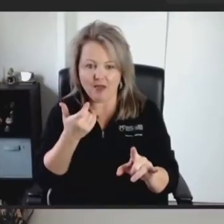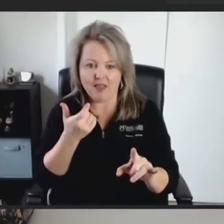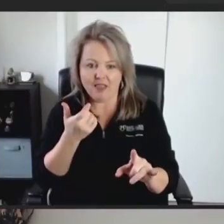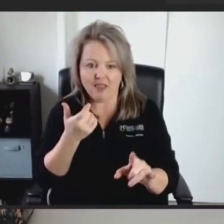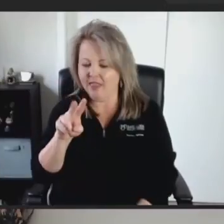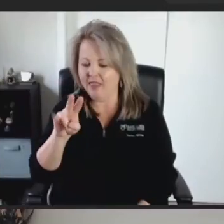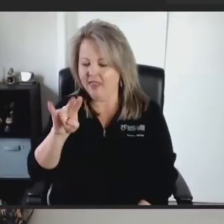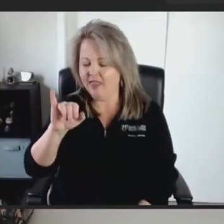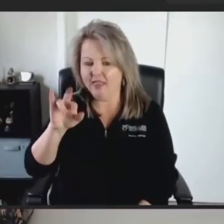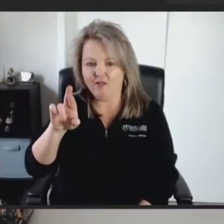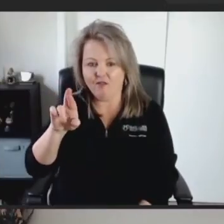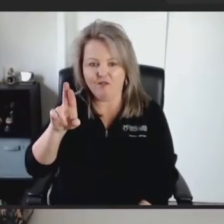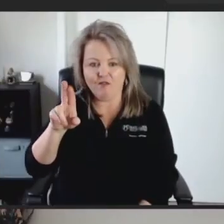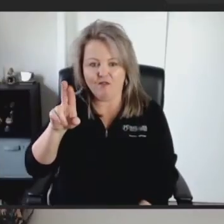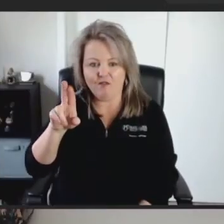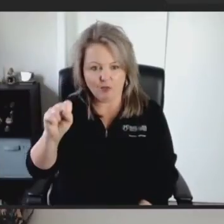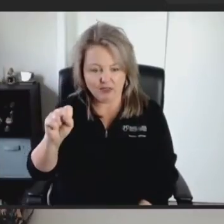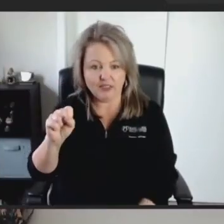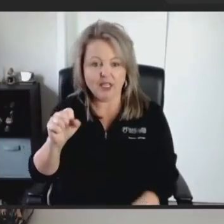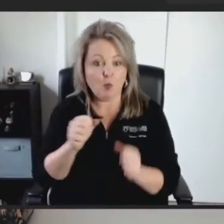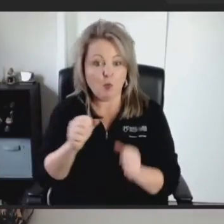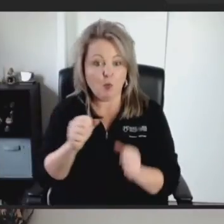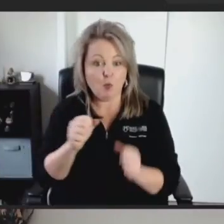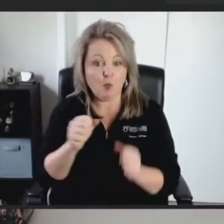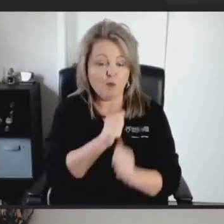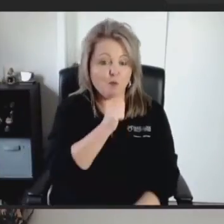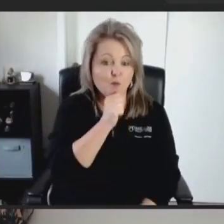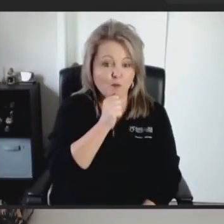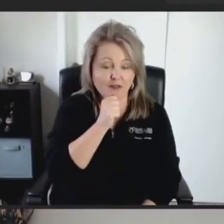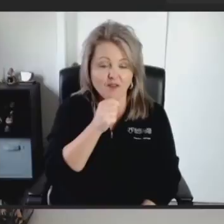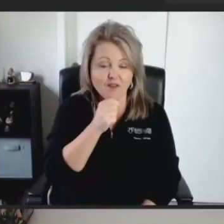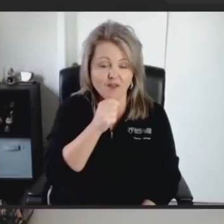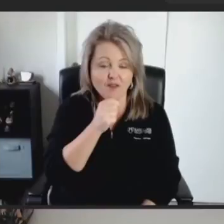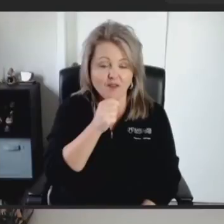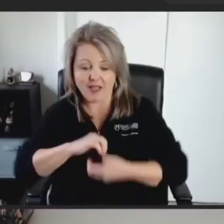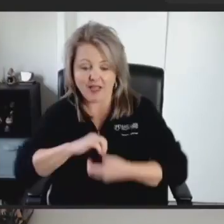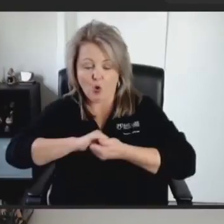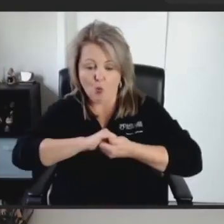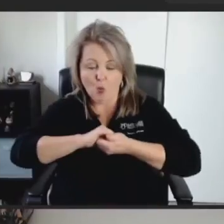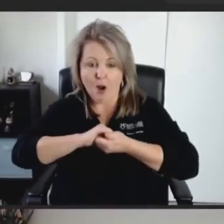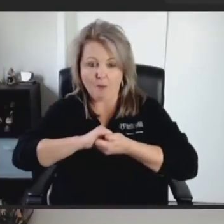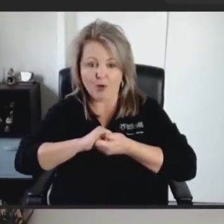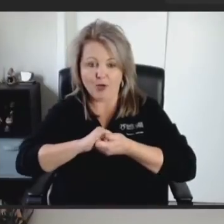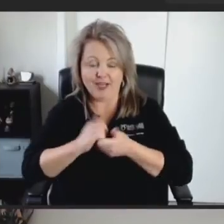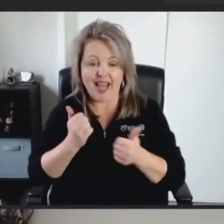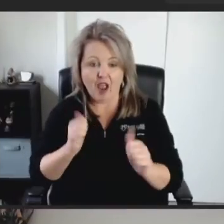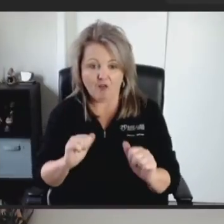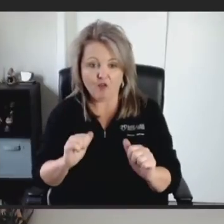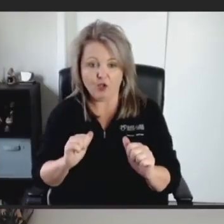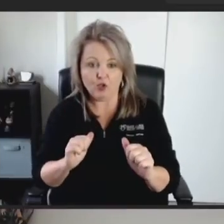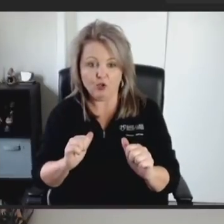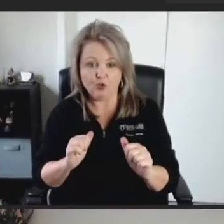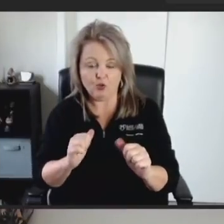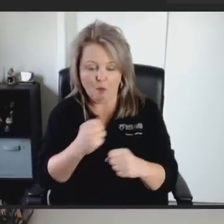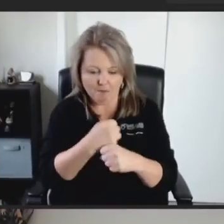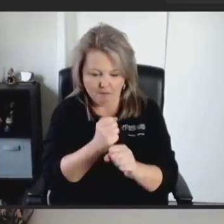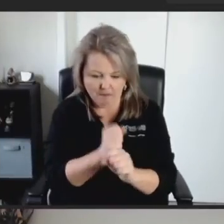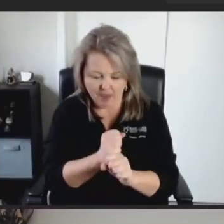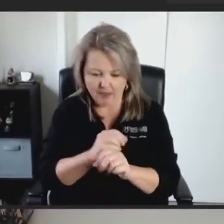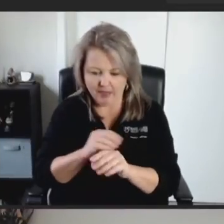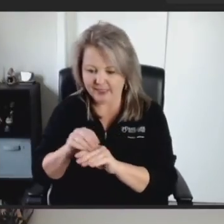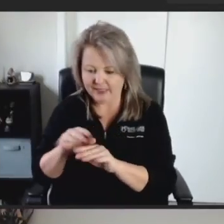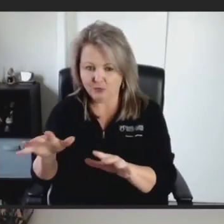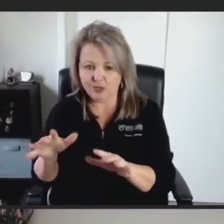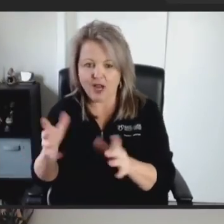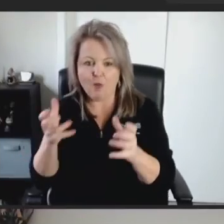the private public cooperative effort to develop vaccine and get it distributed, I want to put this into